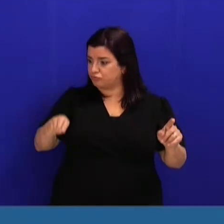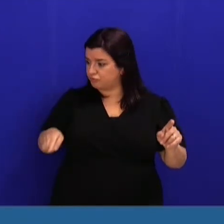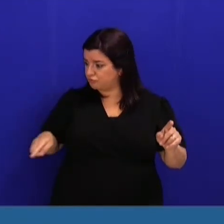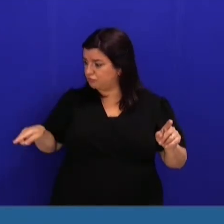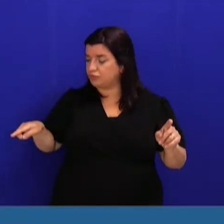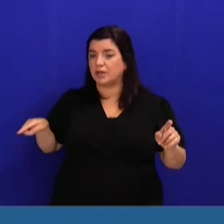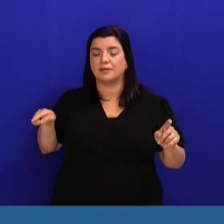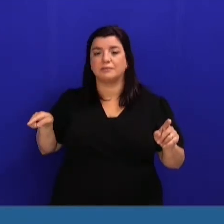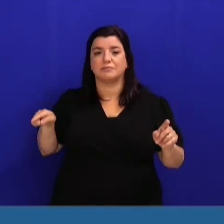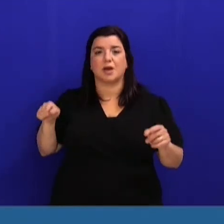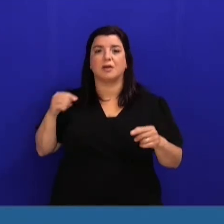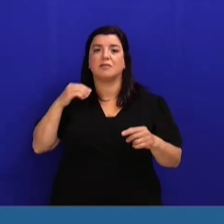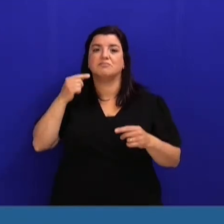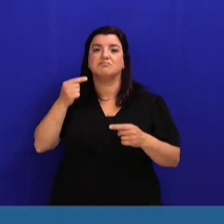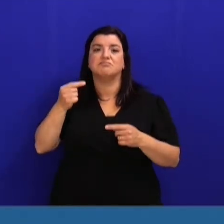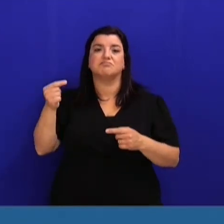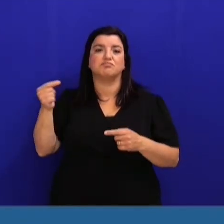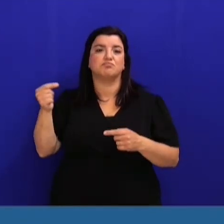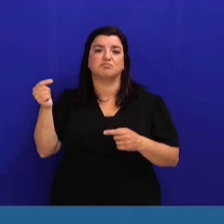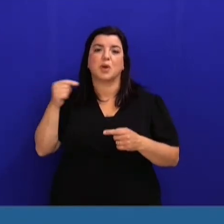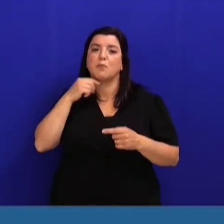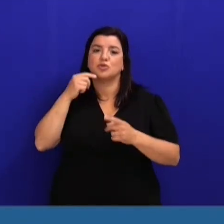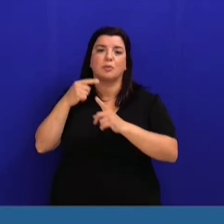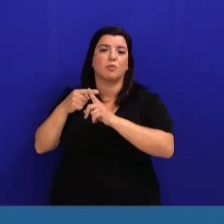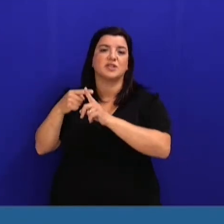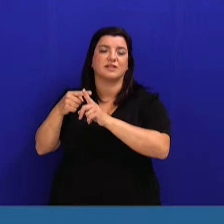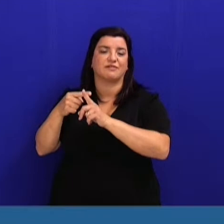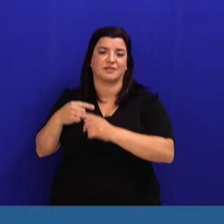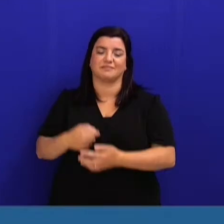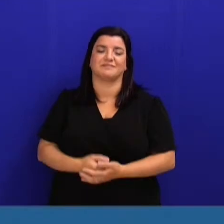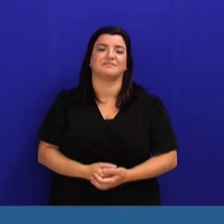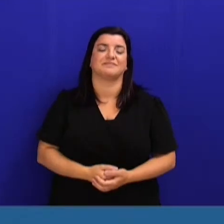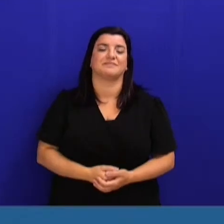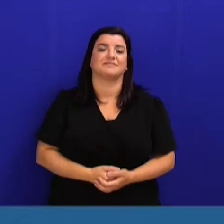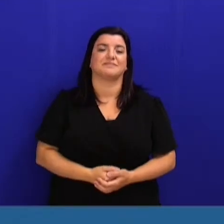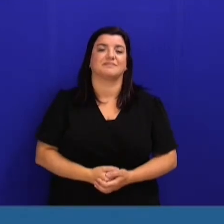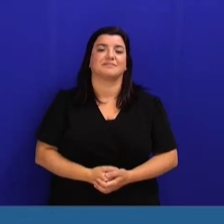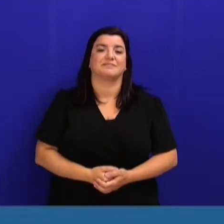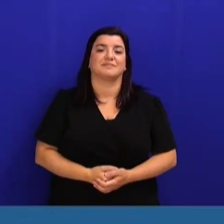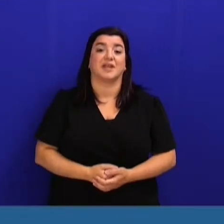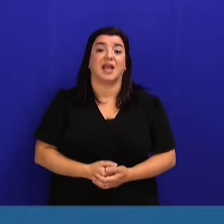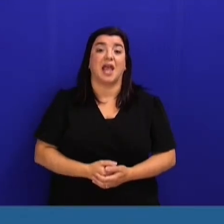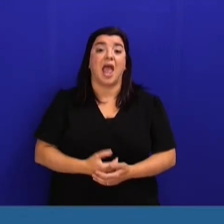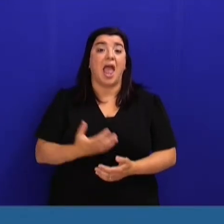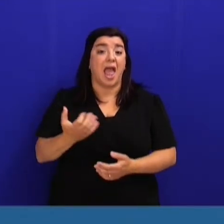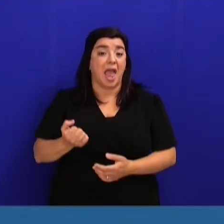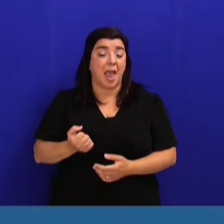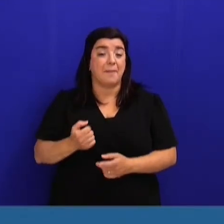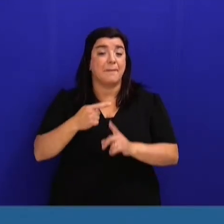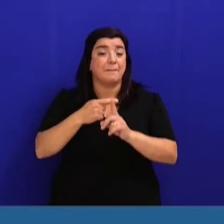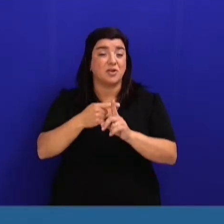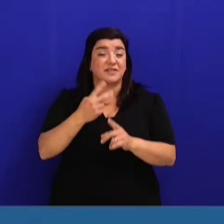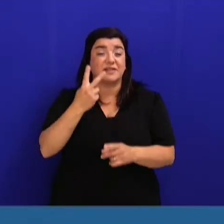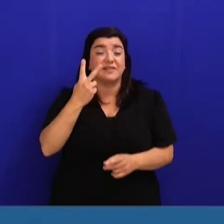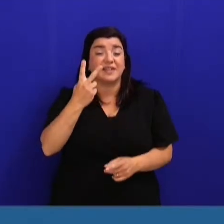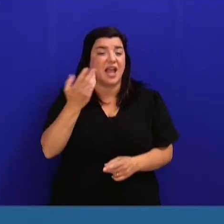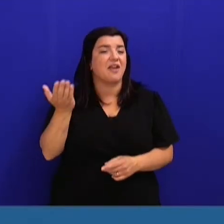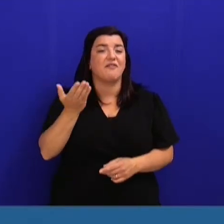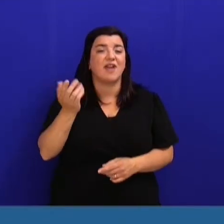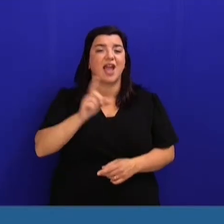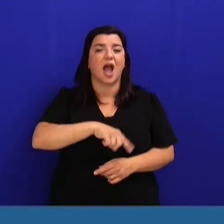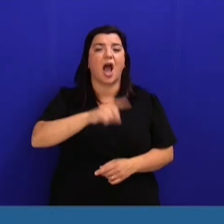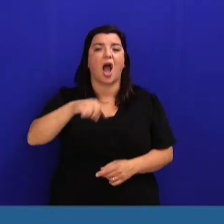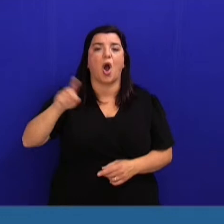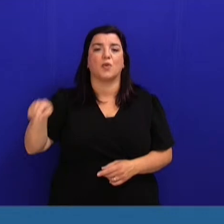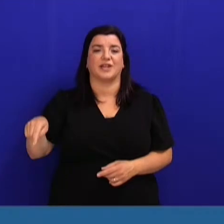ma wkoll li inti jkollok numri ta' recoveries ukoll. U minn dawn hemm 2 li huma fil-gżira ta' Għawdex. Maġġor parti ta' każijiet li kellna din